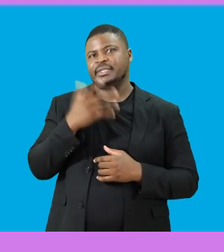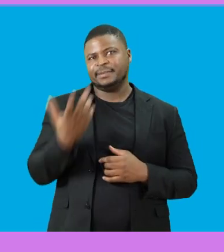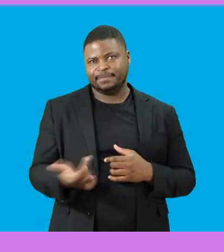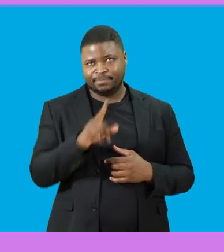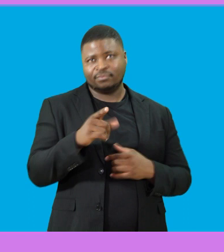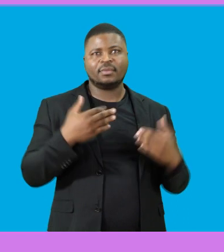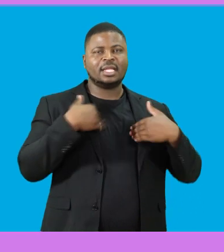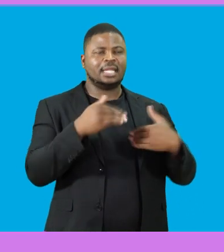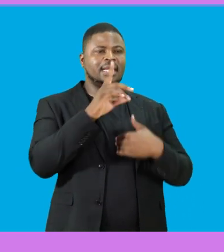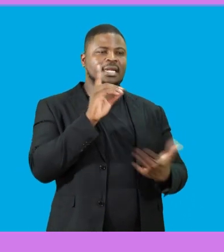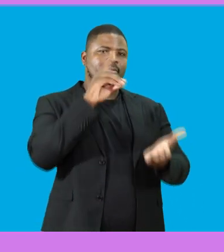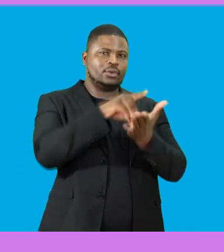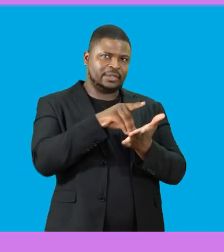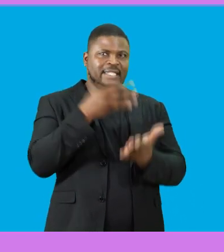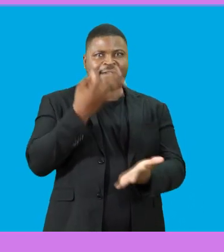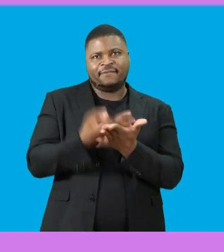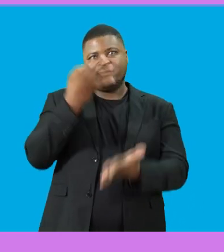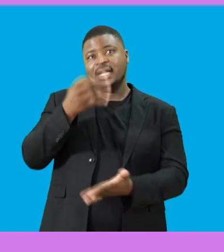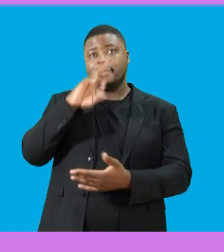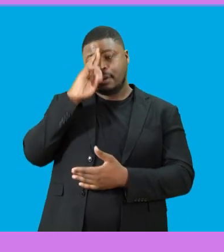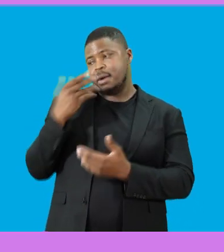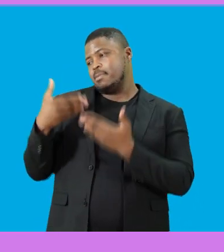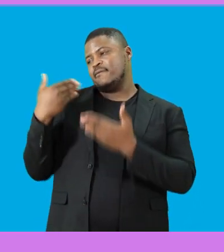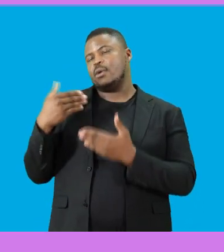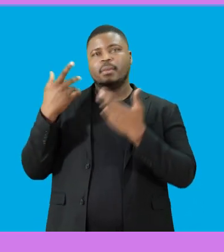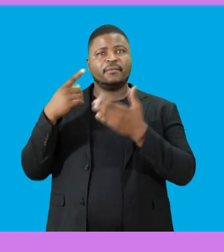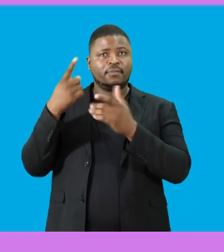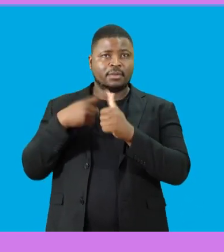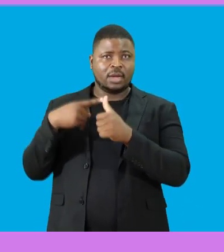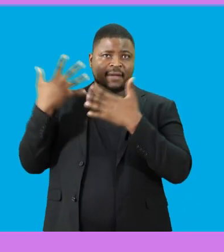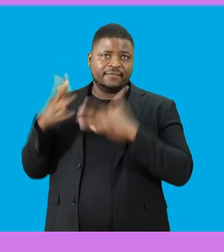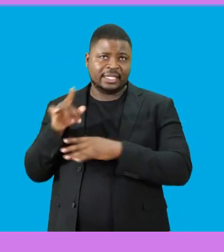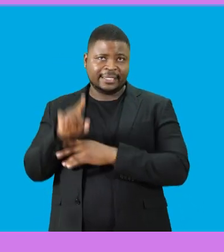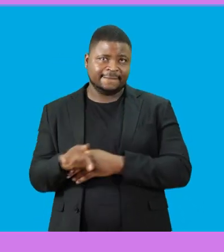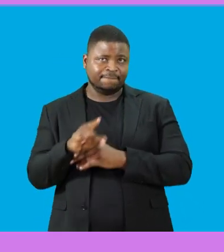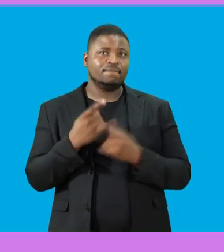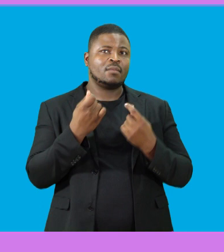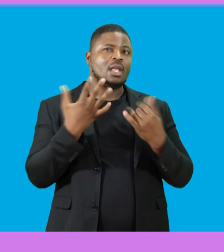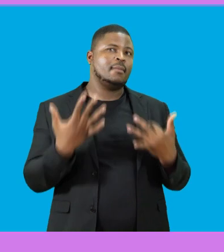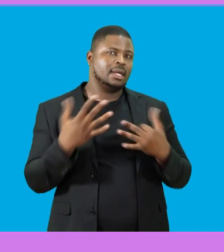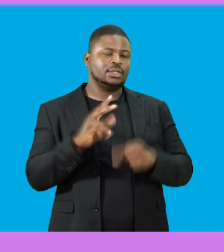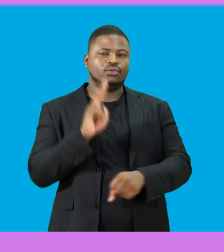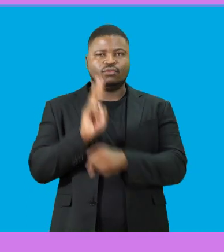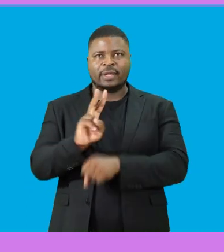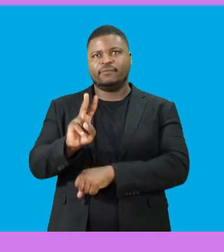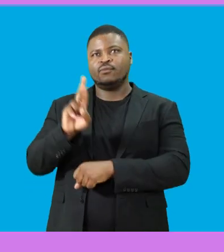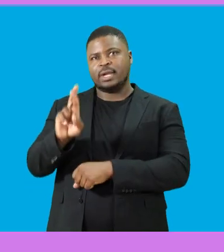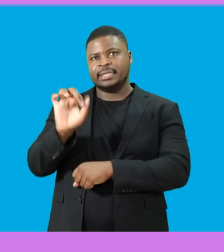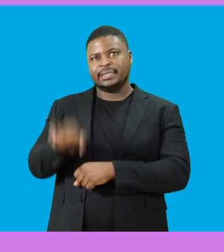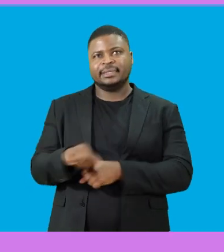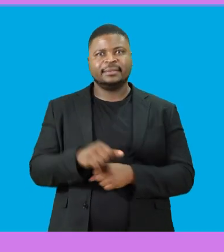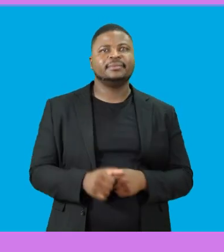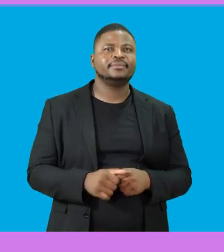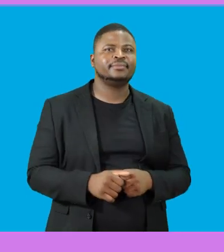We start with the deposit fees. Deposit fee we already calculated in our previous question, and the fee for deposit was 12